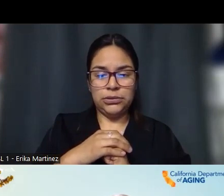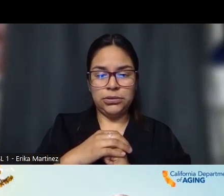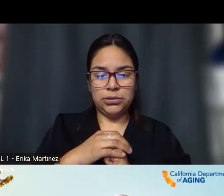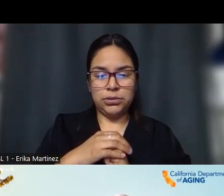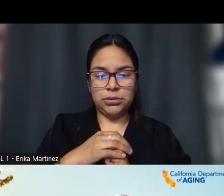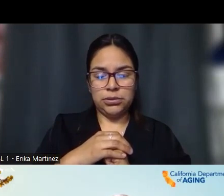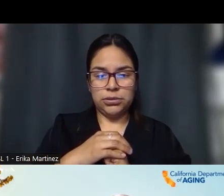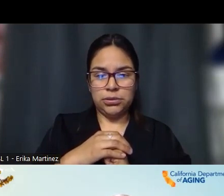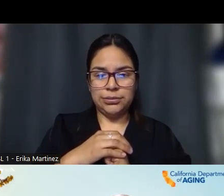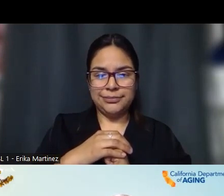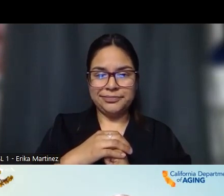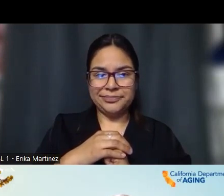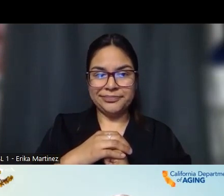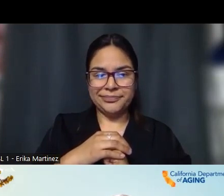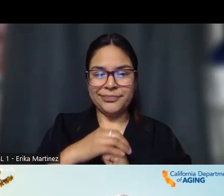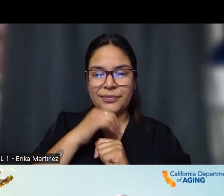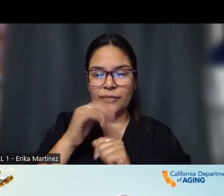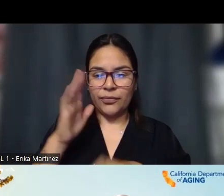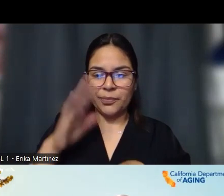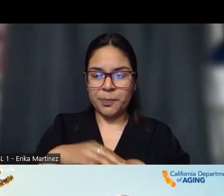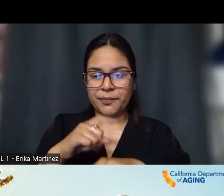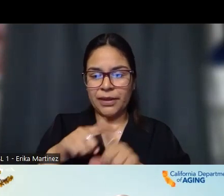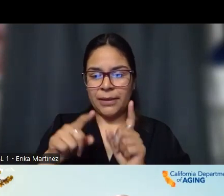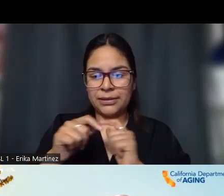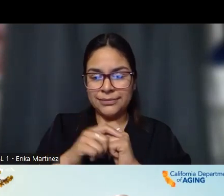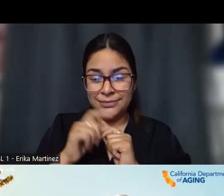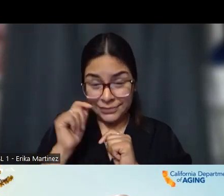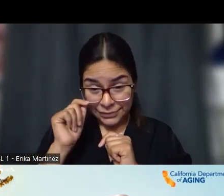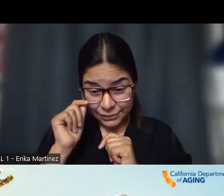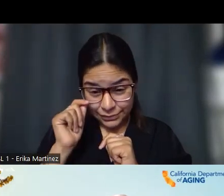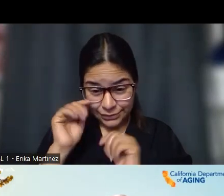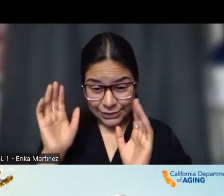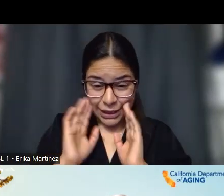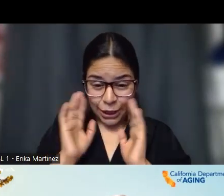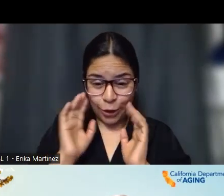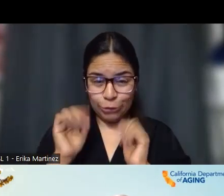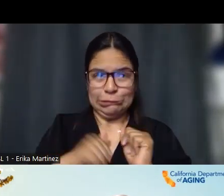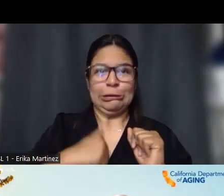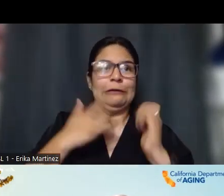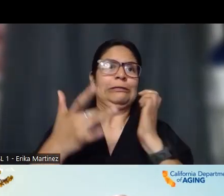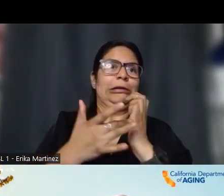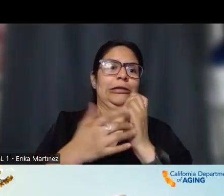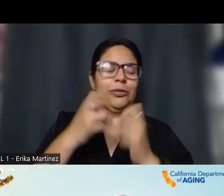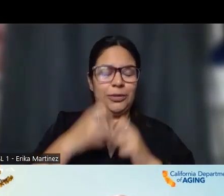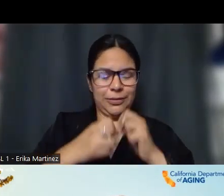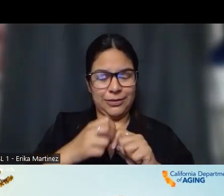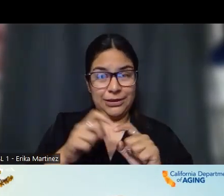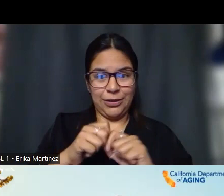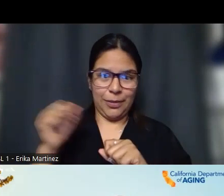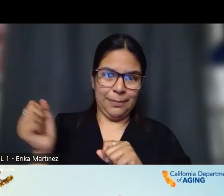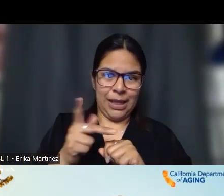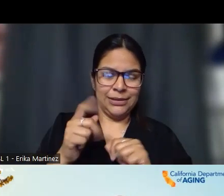not to put him on the spot, but sorry for the technical glitches. Sorry, I was in another meeting regarding